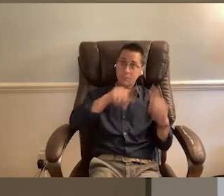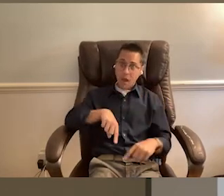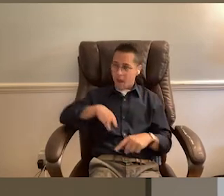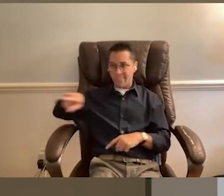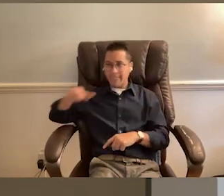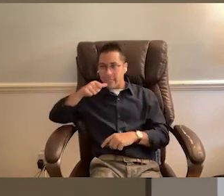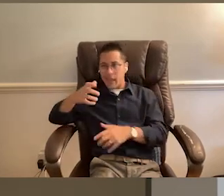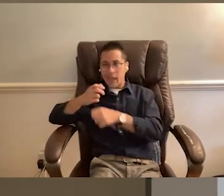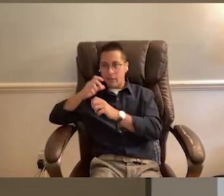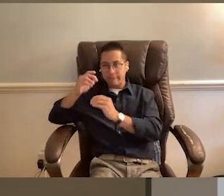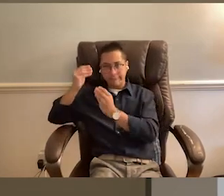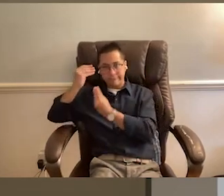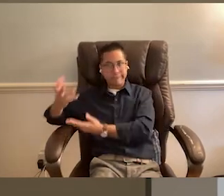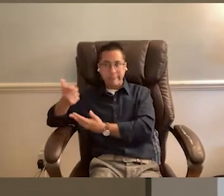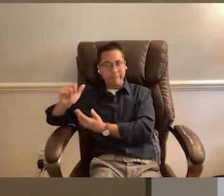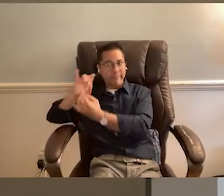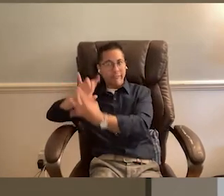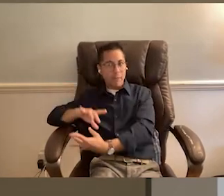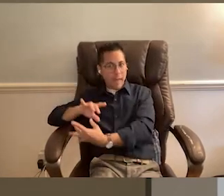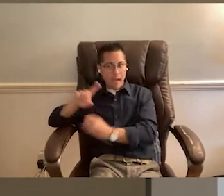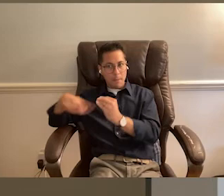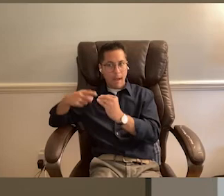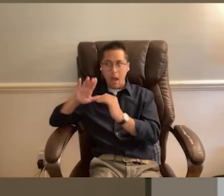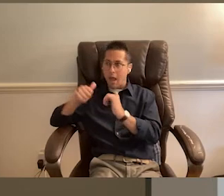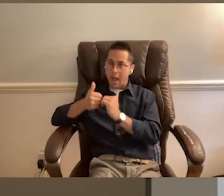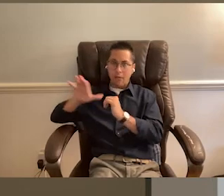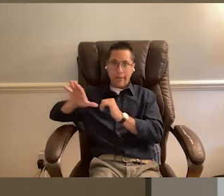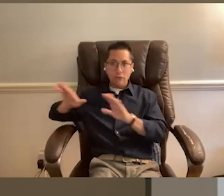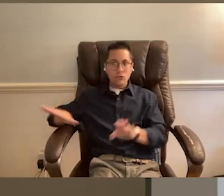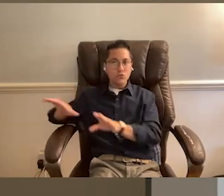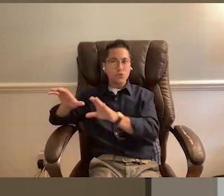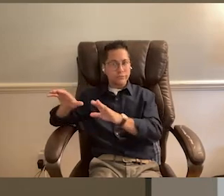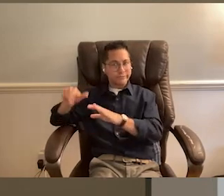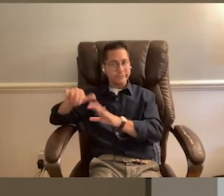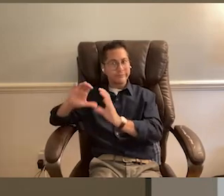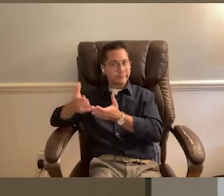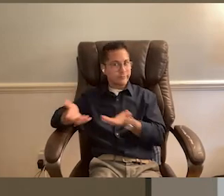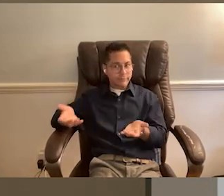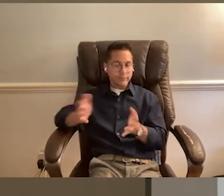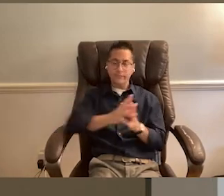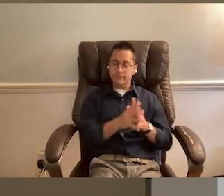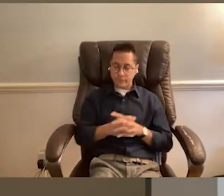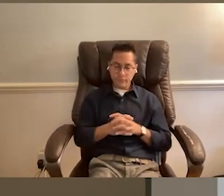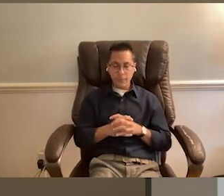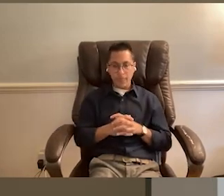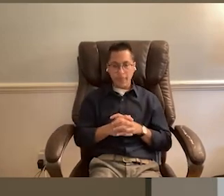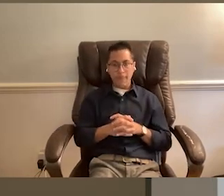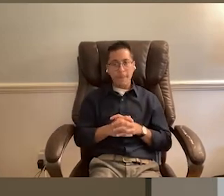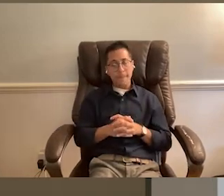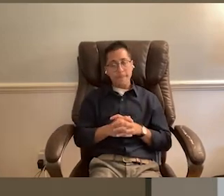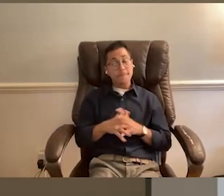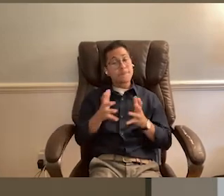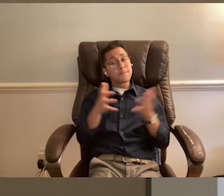have gotten from professors is professors don't know when it's appropriate to contact our office. So we got a lot of, I'm so sorry to tell you this, I didn't want to bother you.